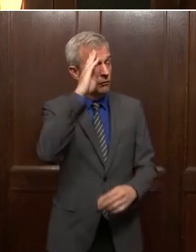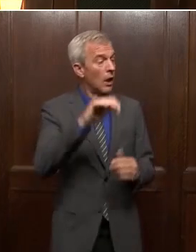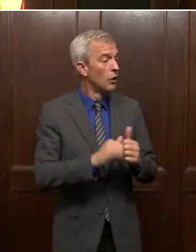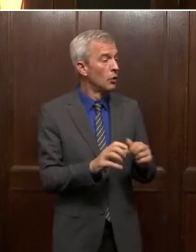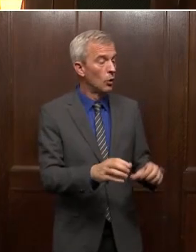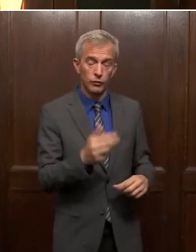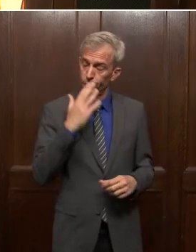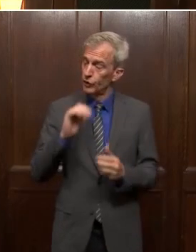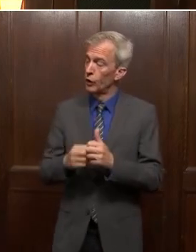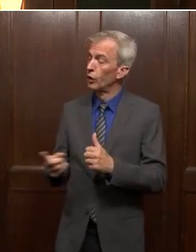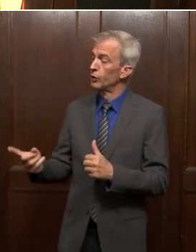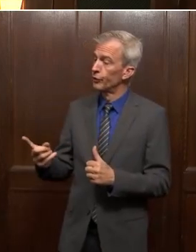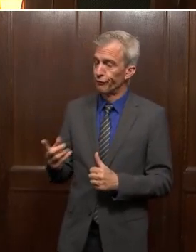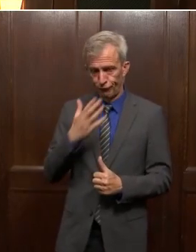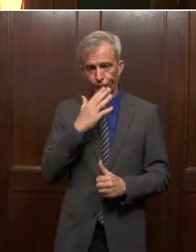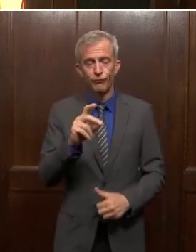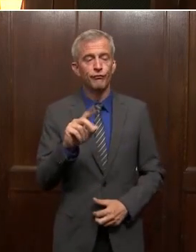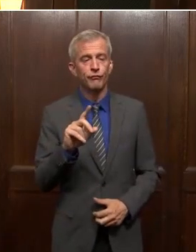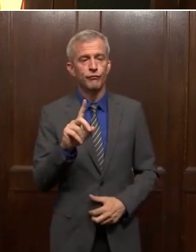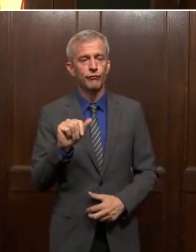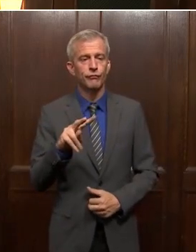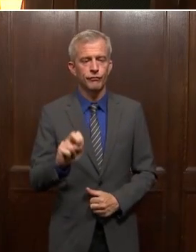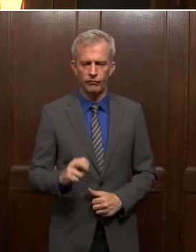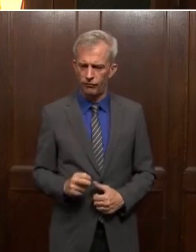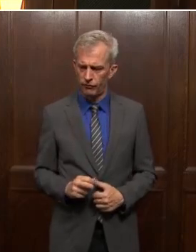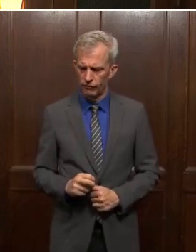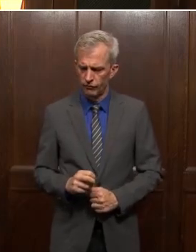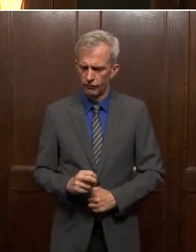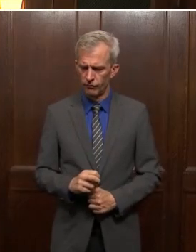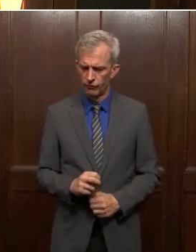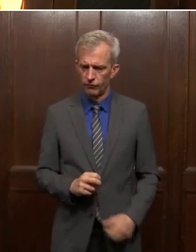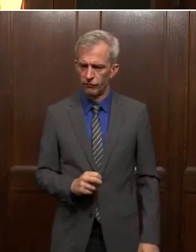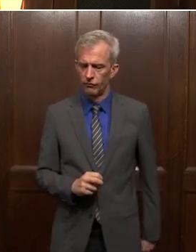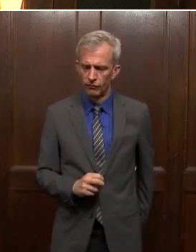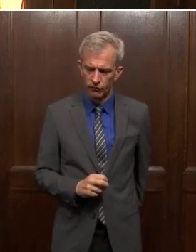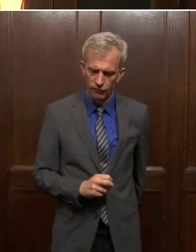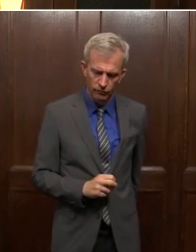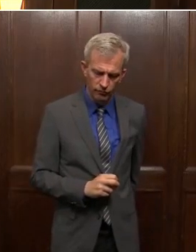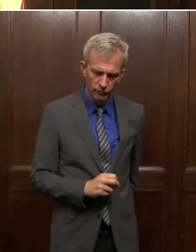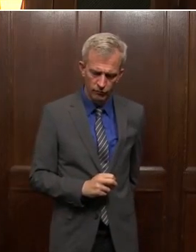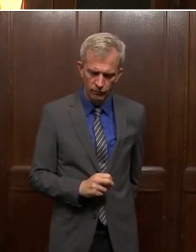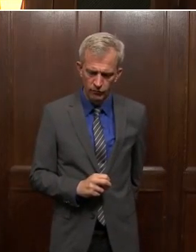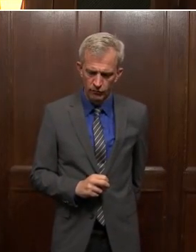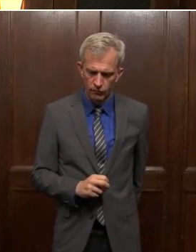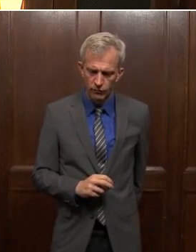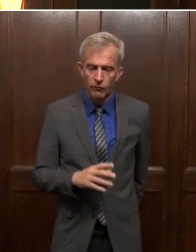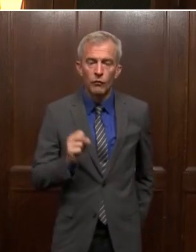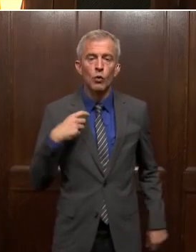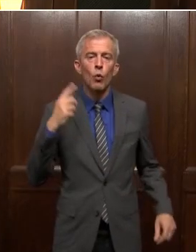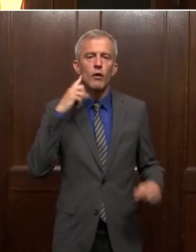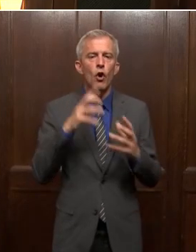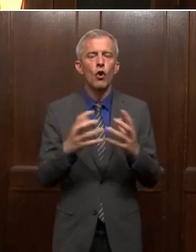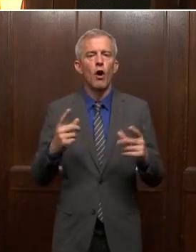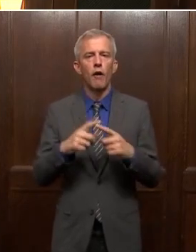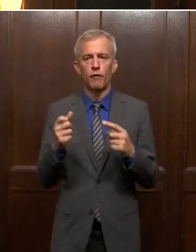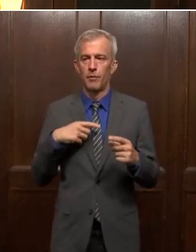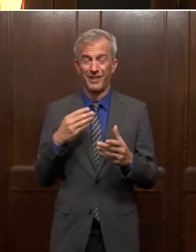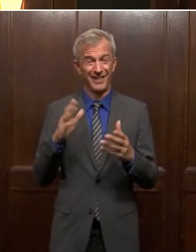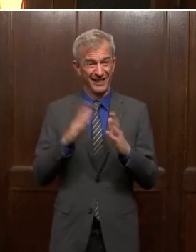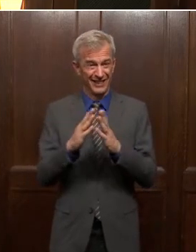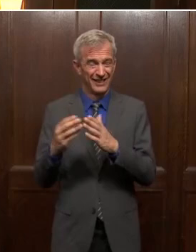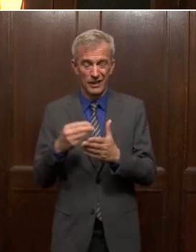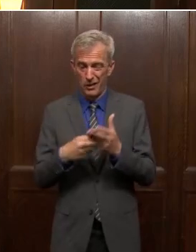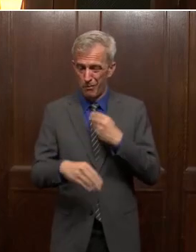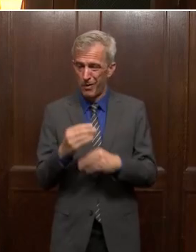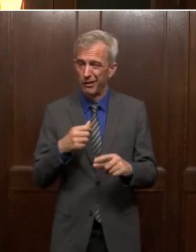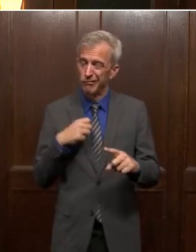you? Good, Dave. Hey, so we've been hearing a lot about the hit to the city budget from diminished tax revenues. But another big